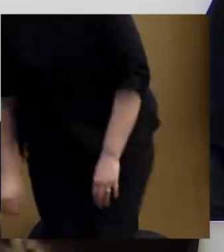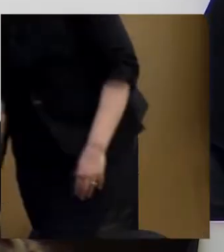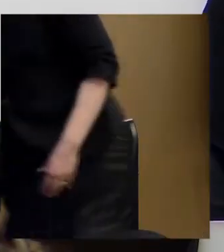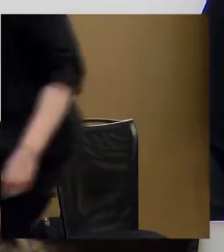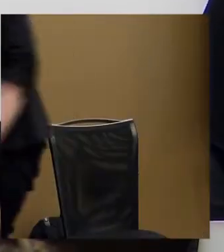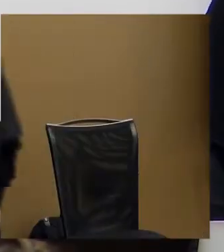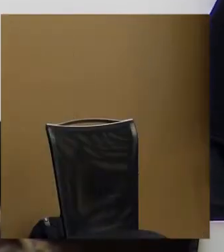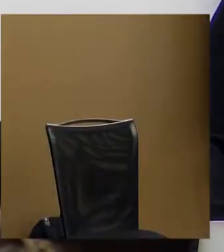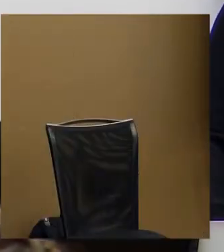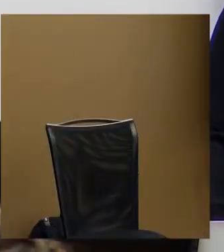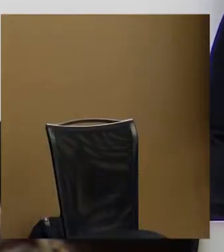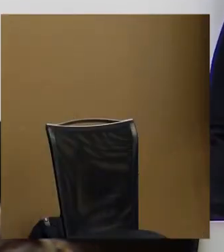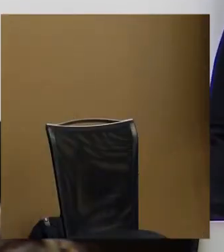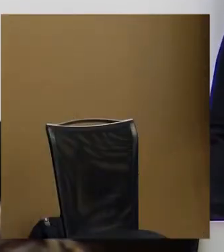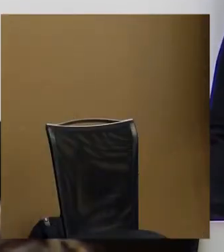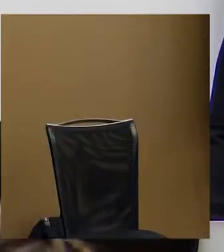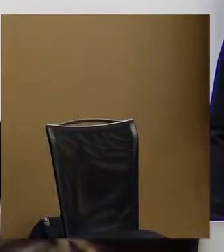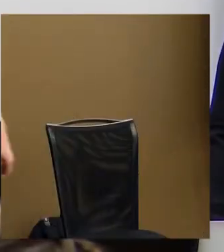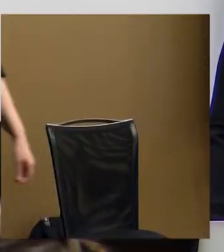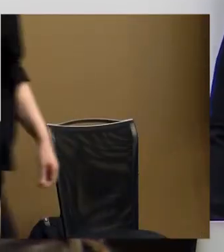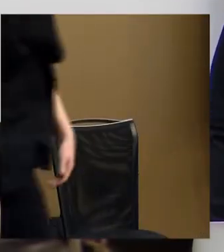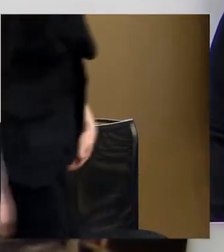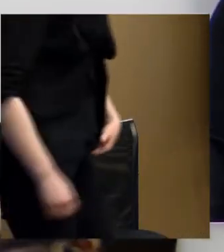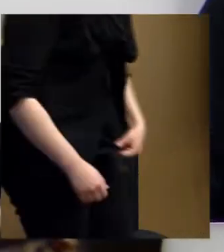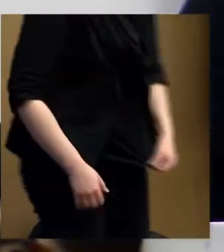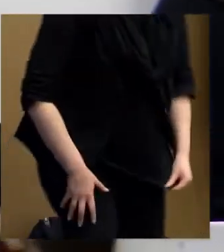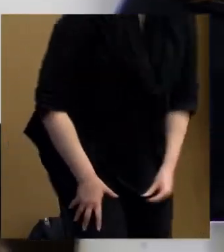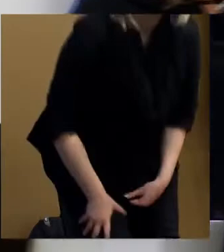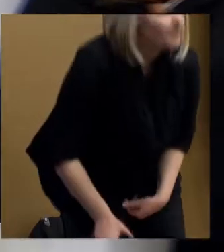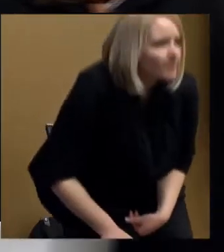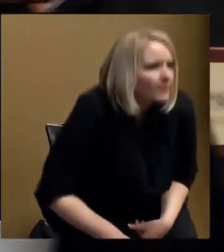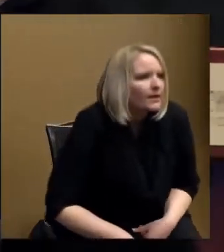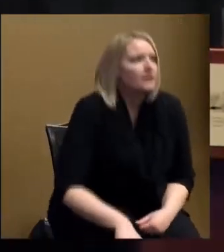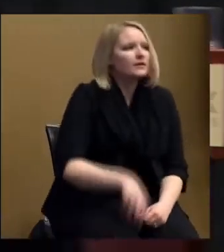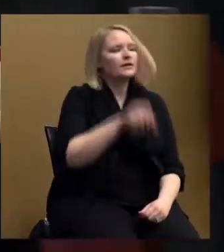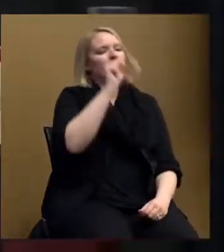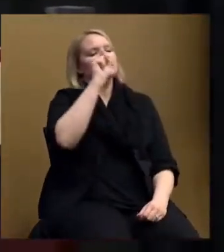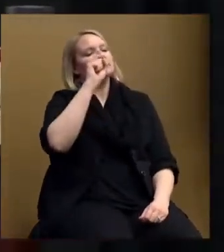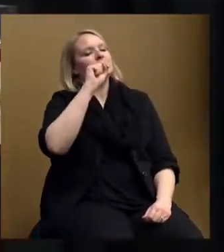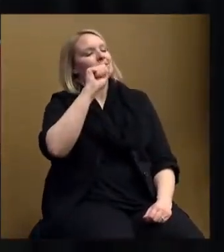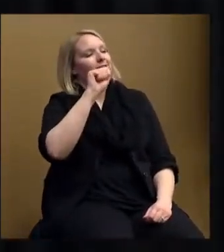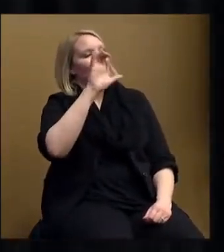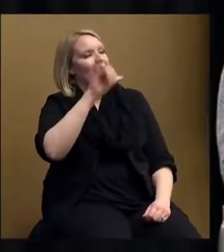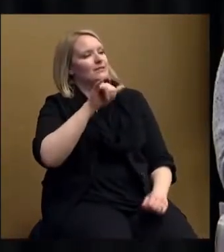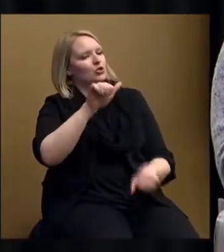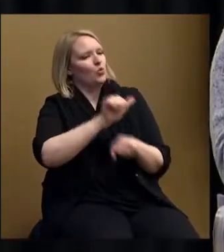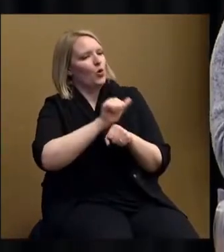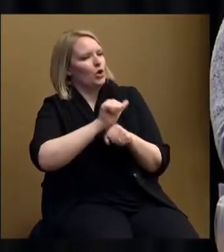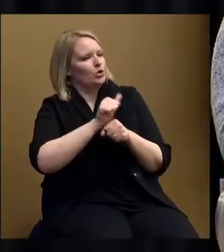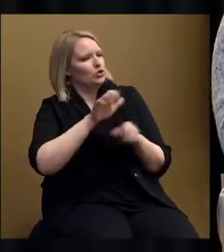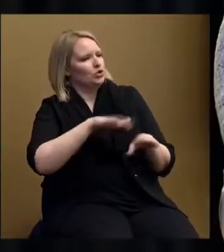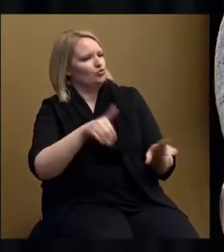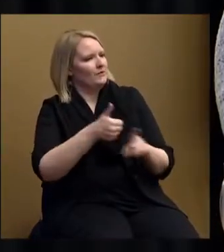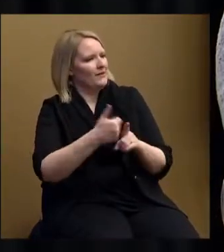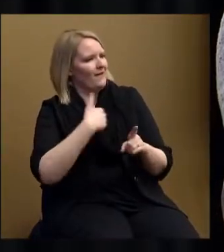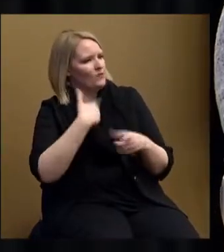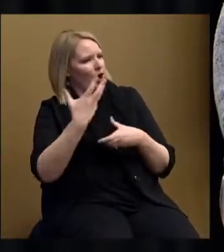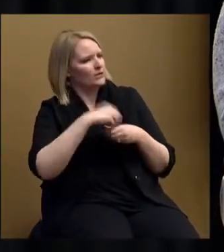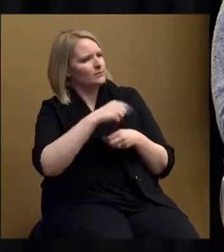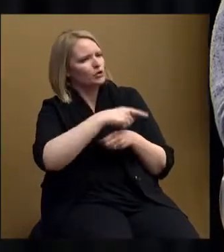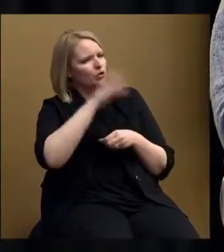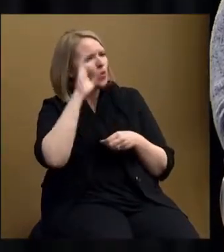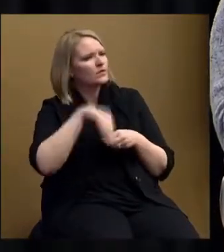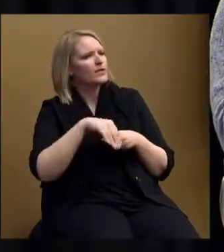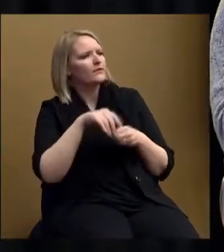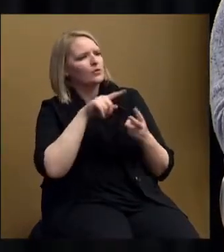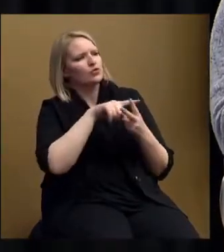Go ahead. Did you? I was just going to say that Stacy has worked with kids with autism for years, so she knows that there